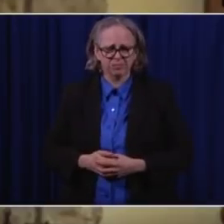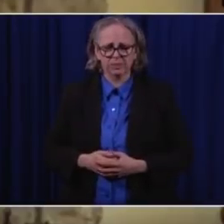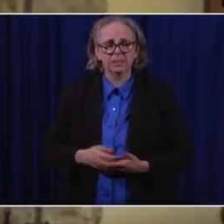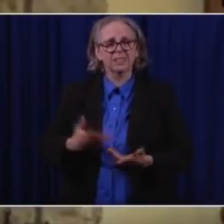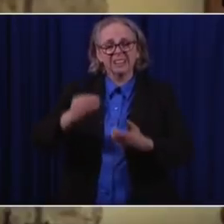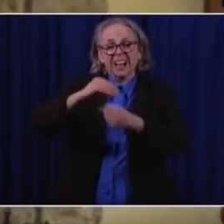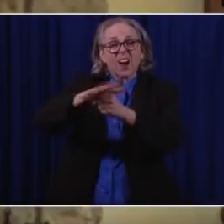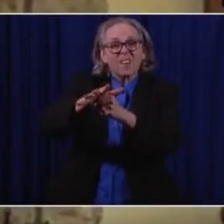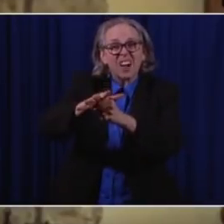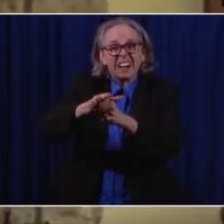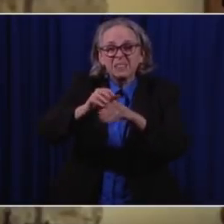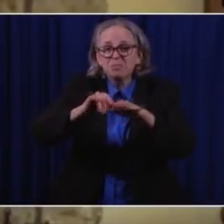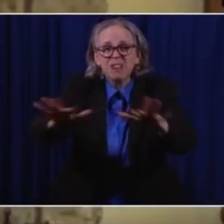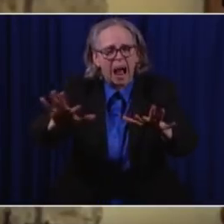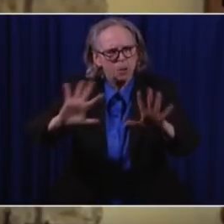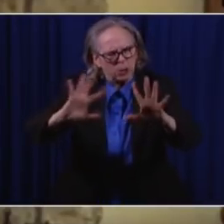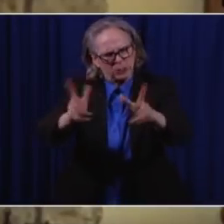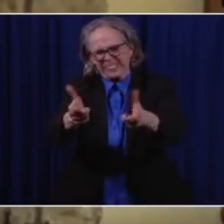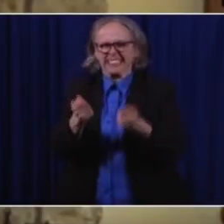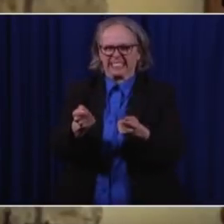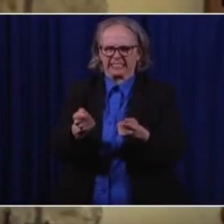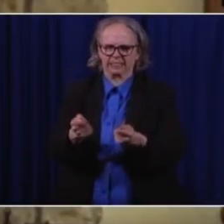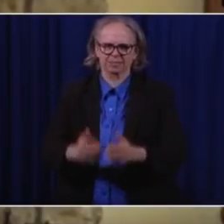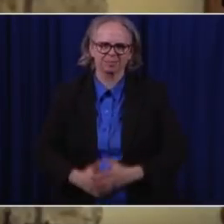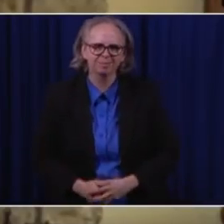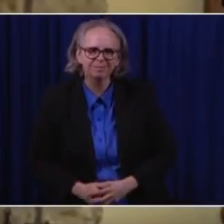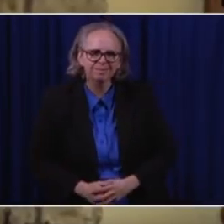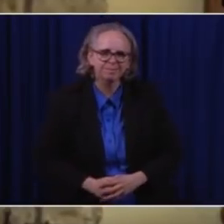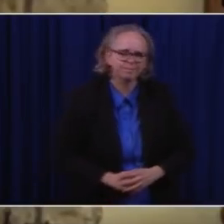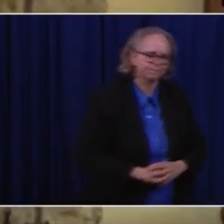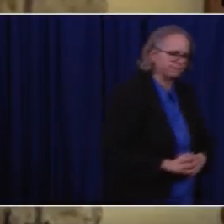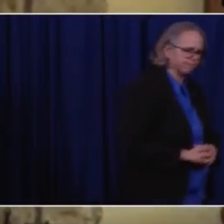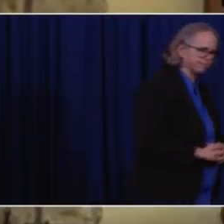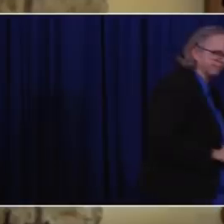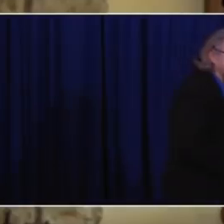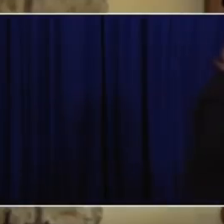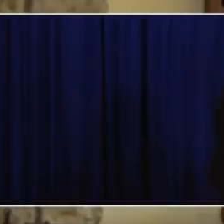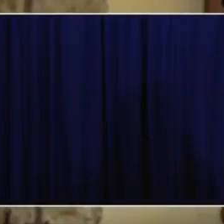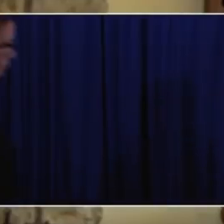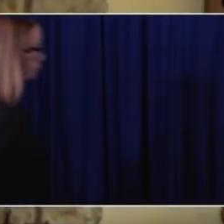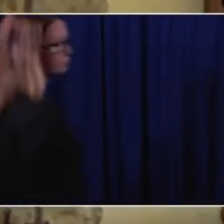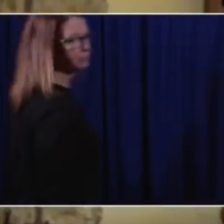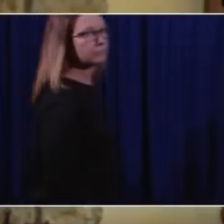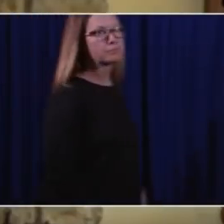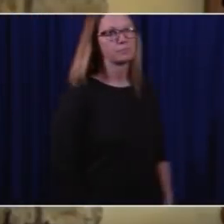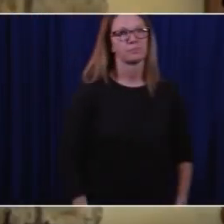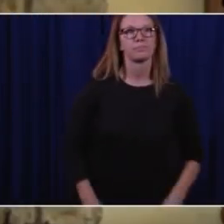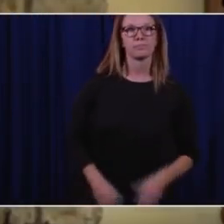Governor, next question is the last question for today, and it belongs to Adrian Robbins at WCMH in Columbus.